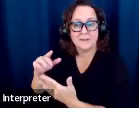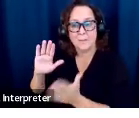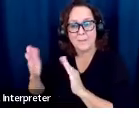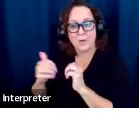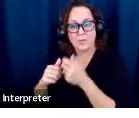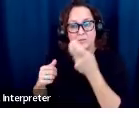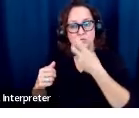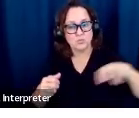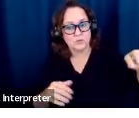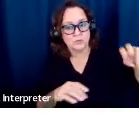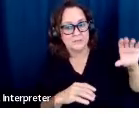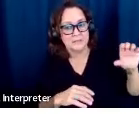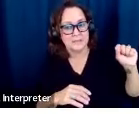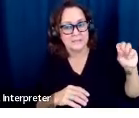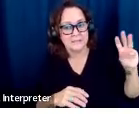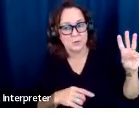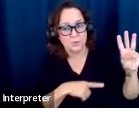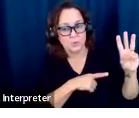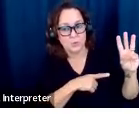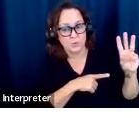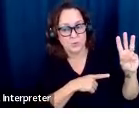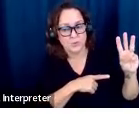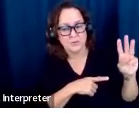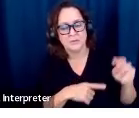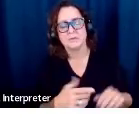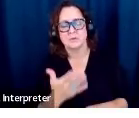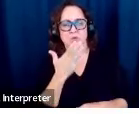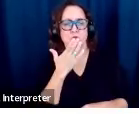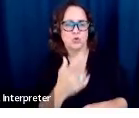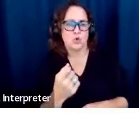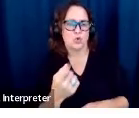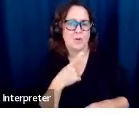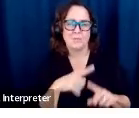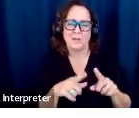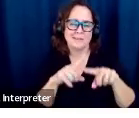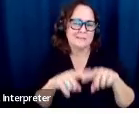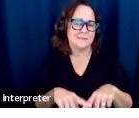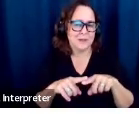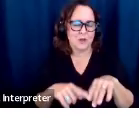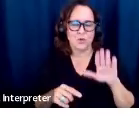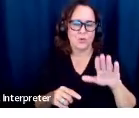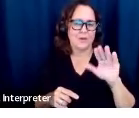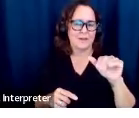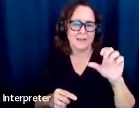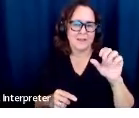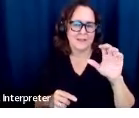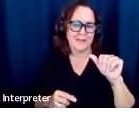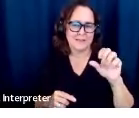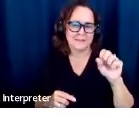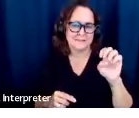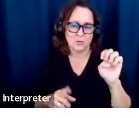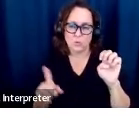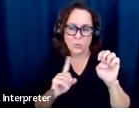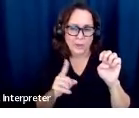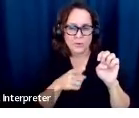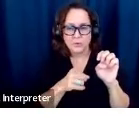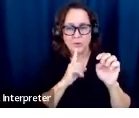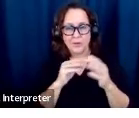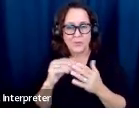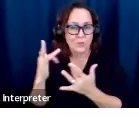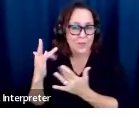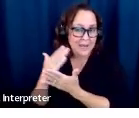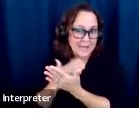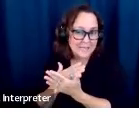CSW? Yeah, it's a great question, and it really is kind of a case by case question, depending on where you're at at the waiting list,